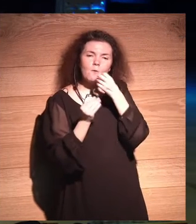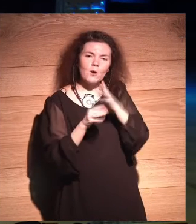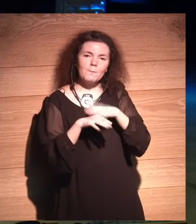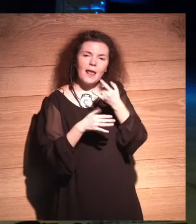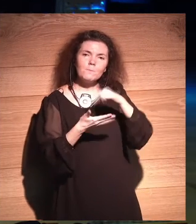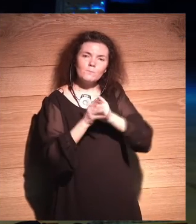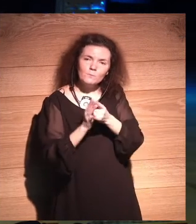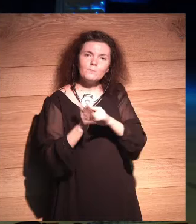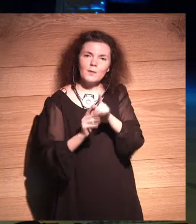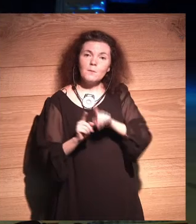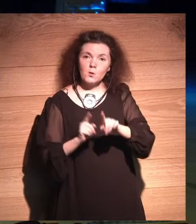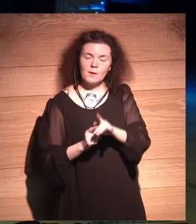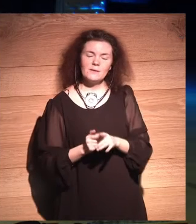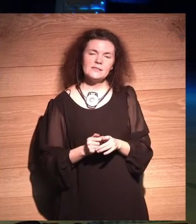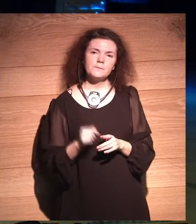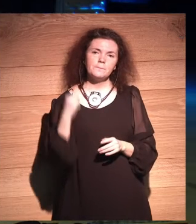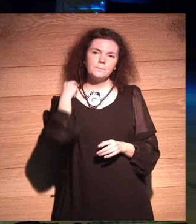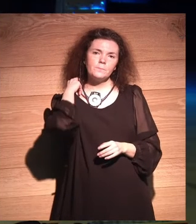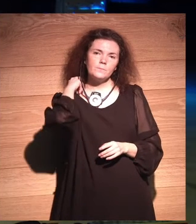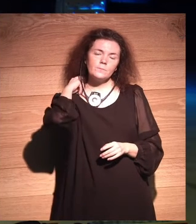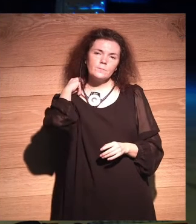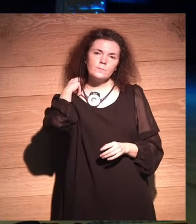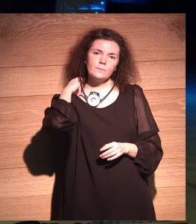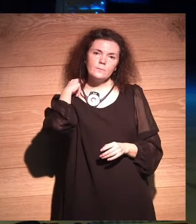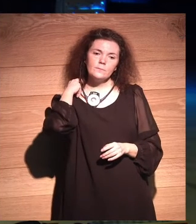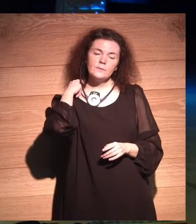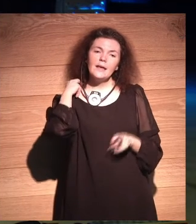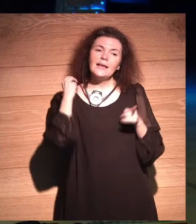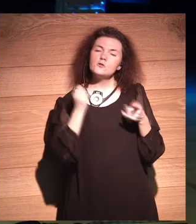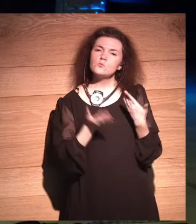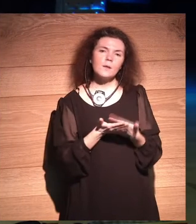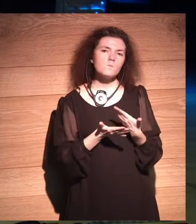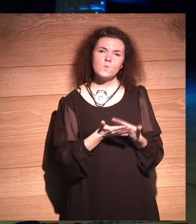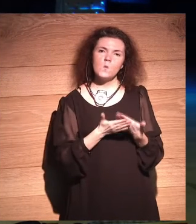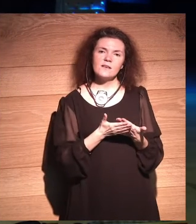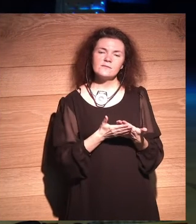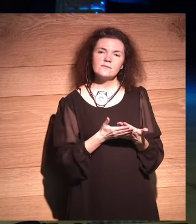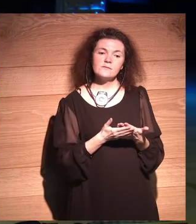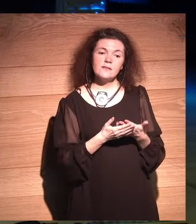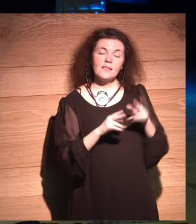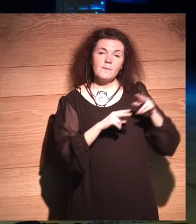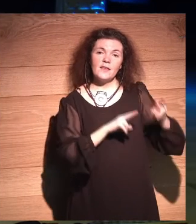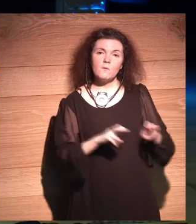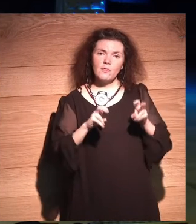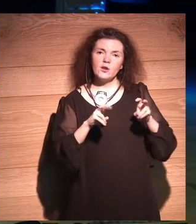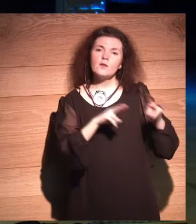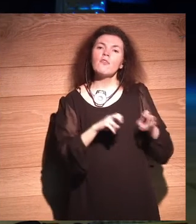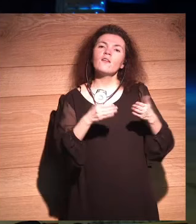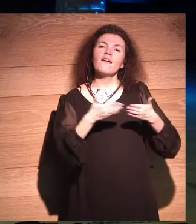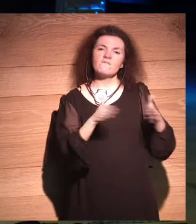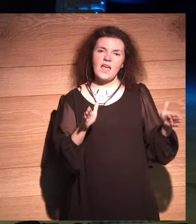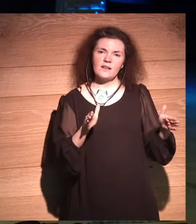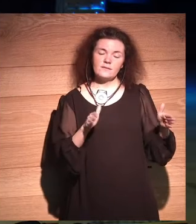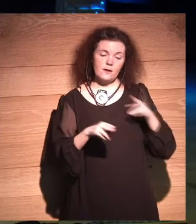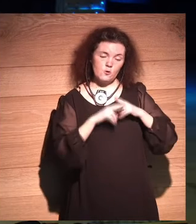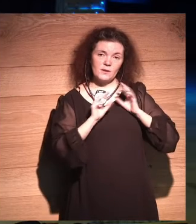what industry has done in what we might call open innovation, to ask people to come up with solutions to hard